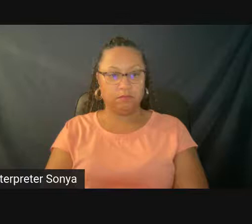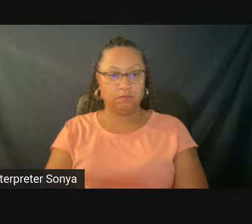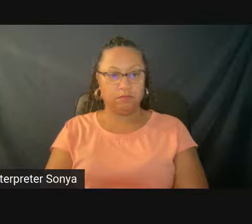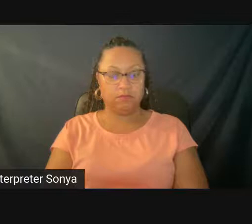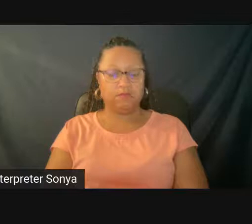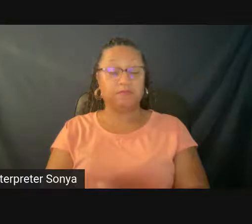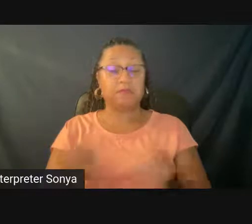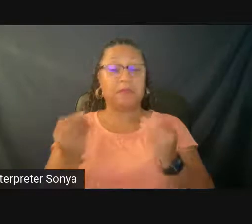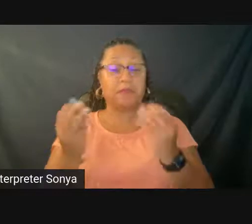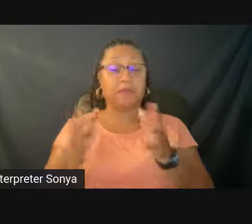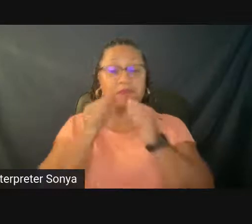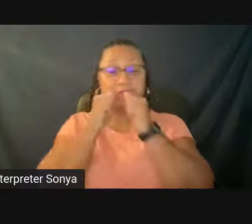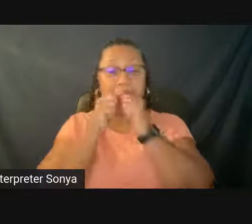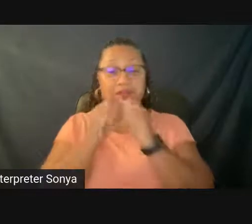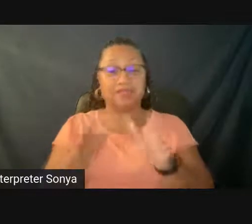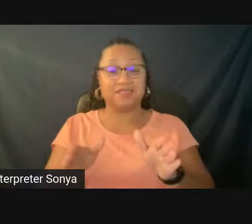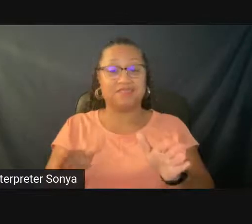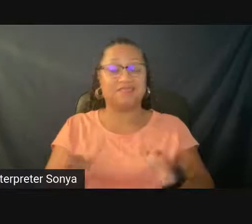Many blessings.